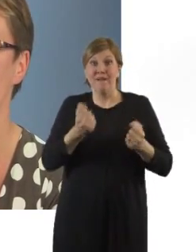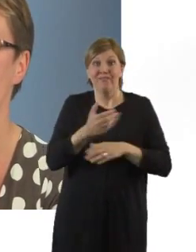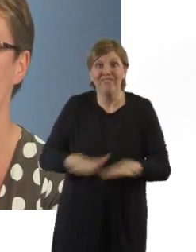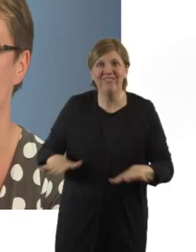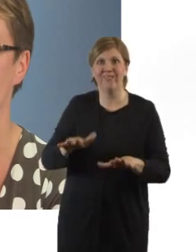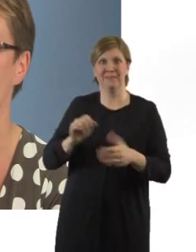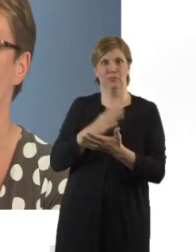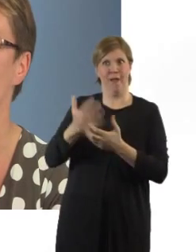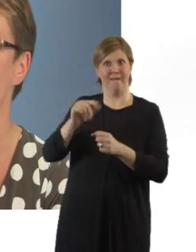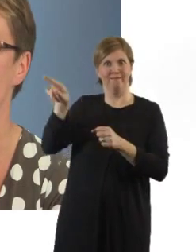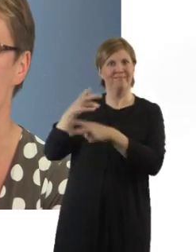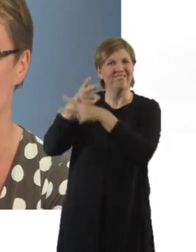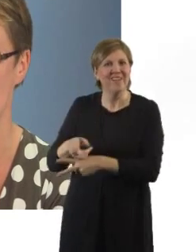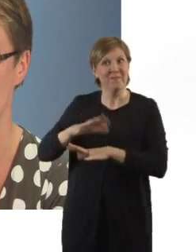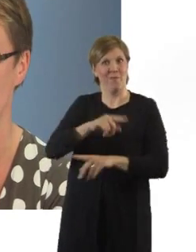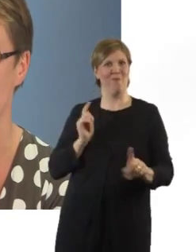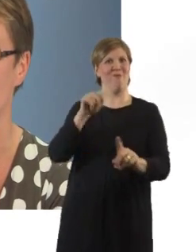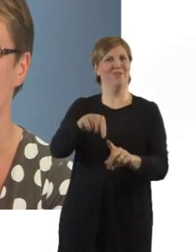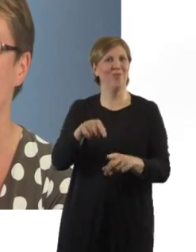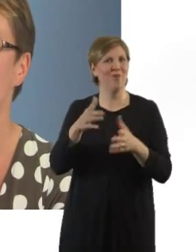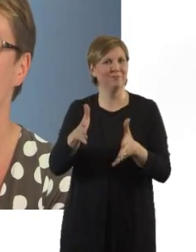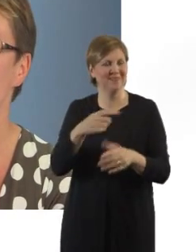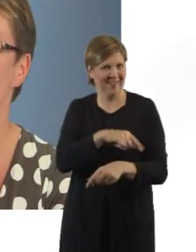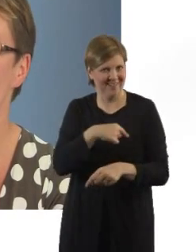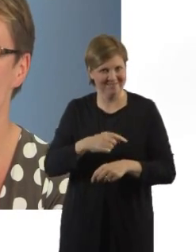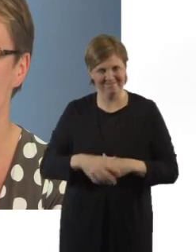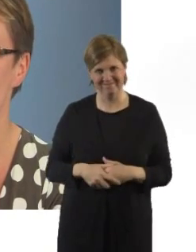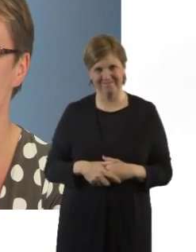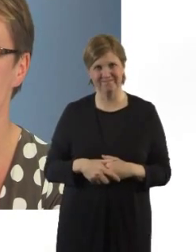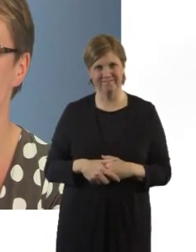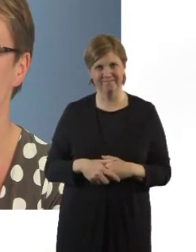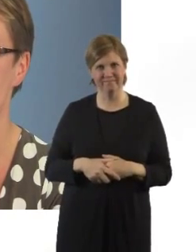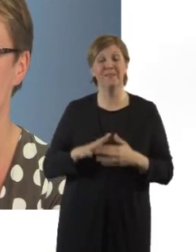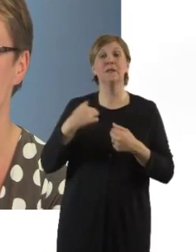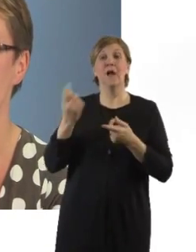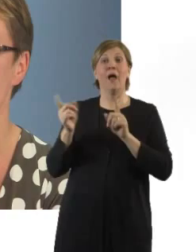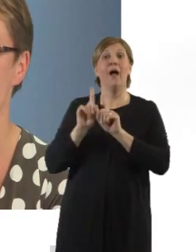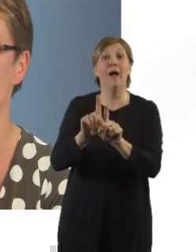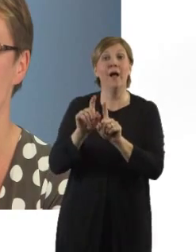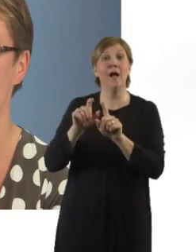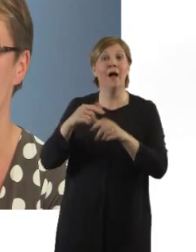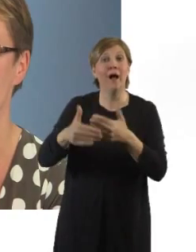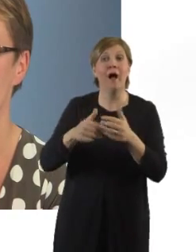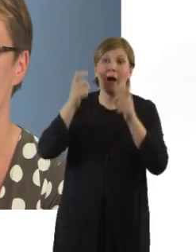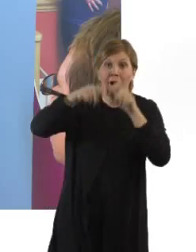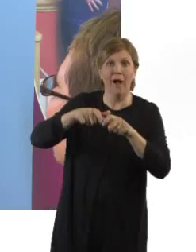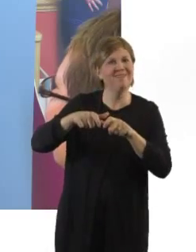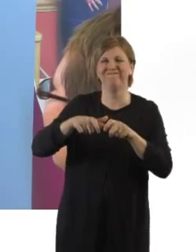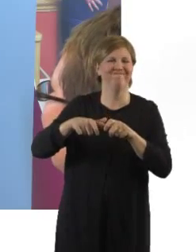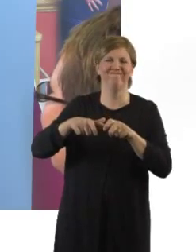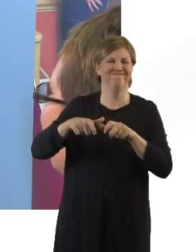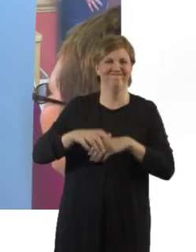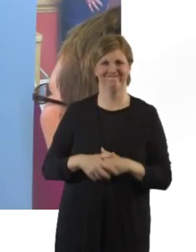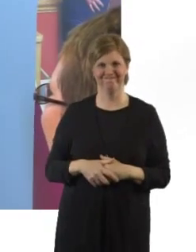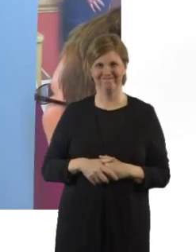suitable arrangements for childcare before coming to hospital. There is no overnight accommodation for partners in the maternity unit.